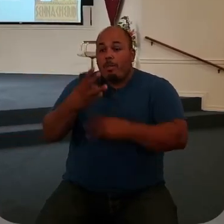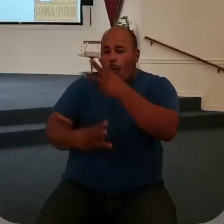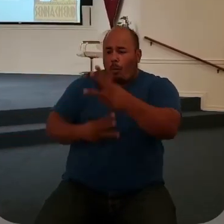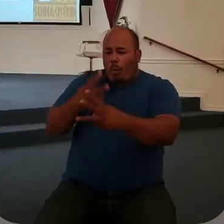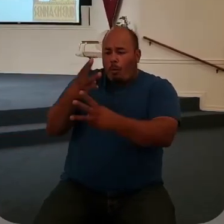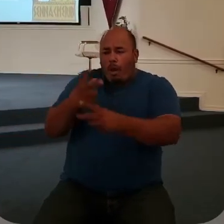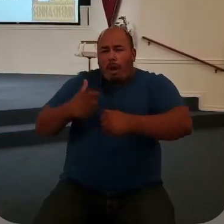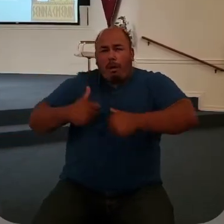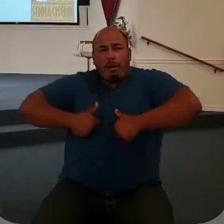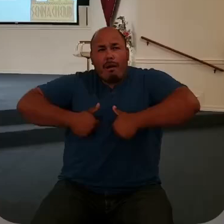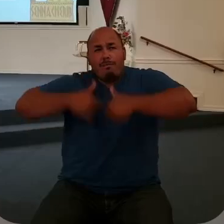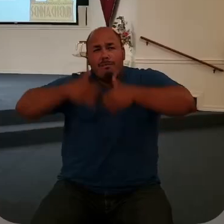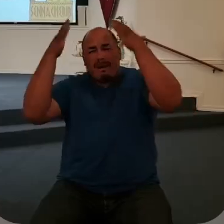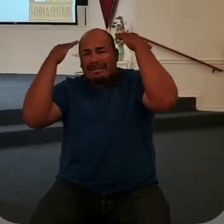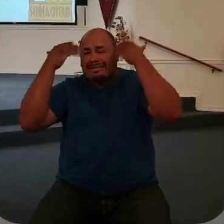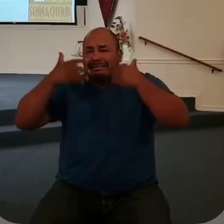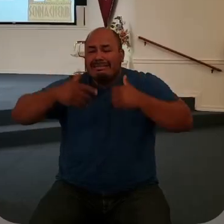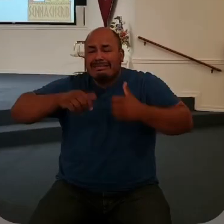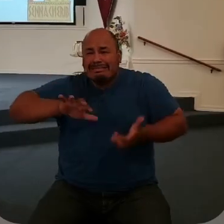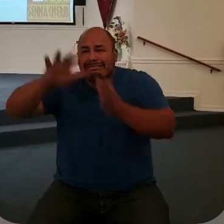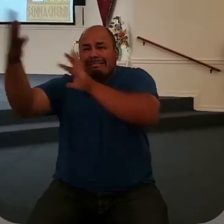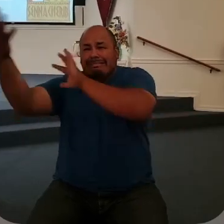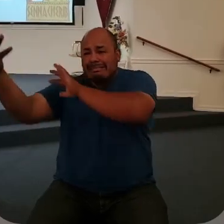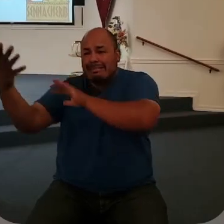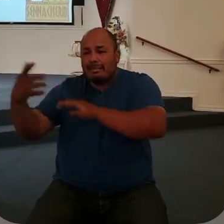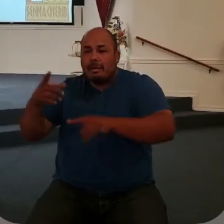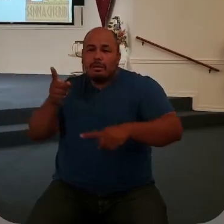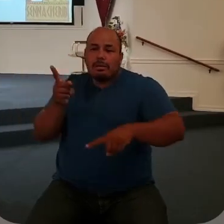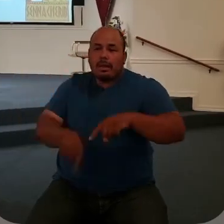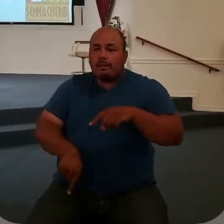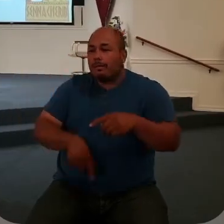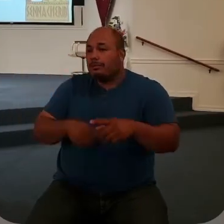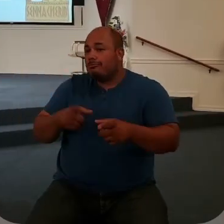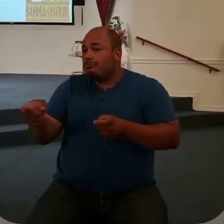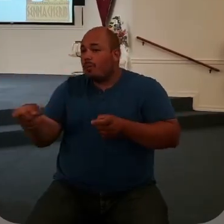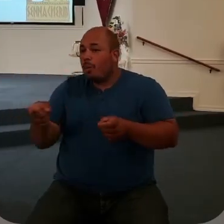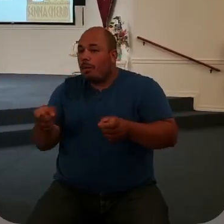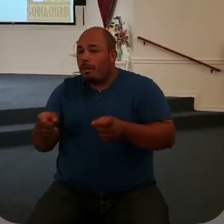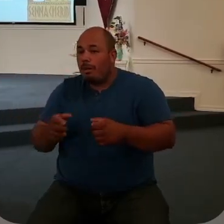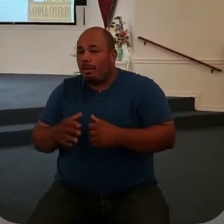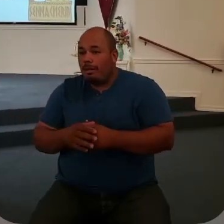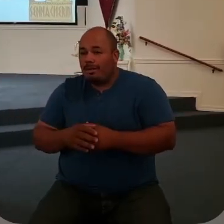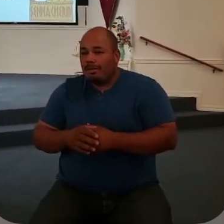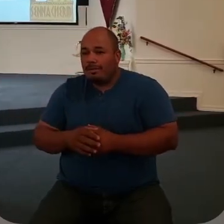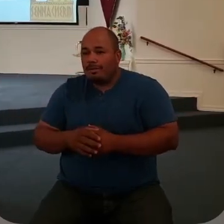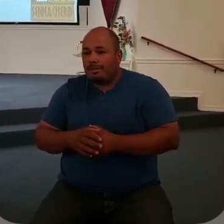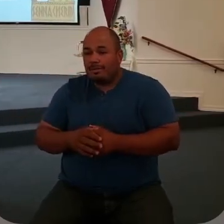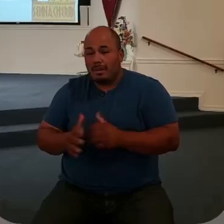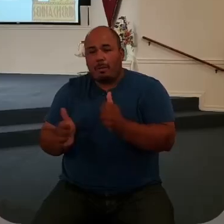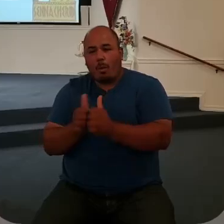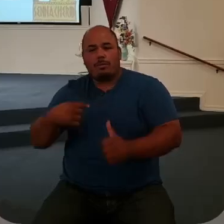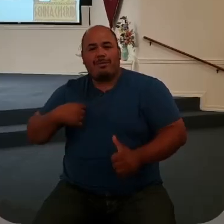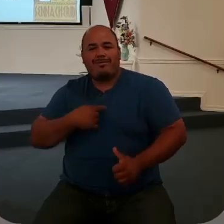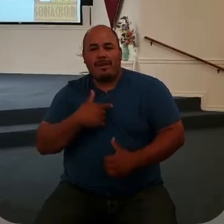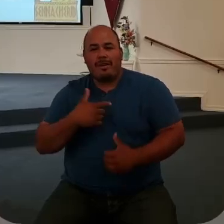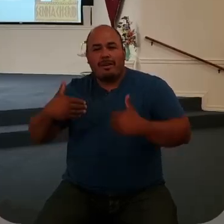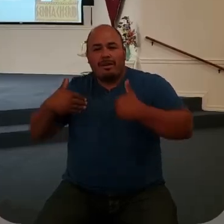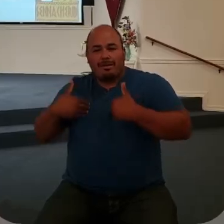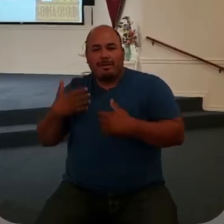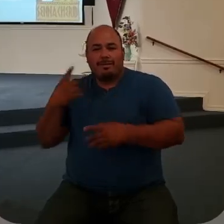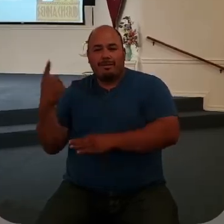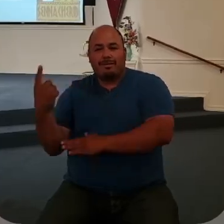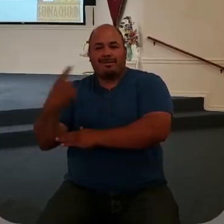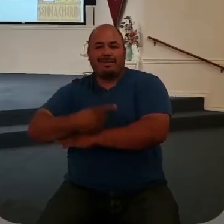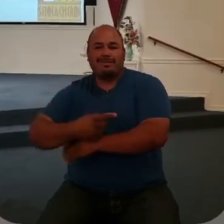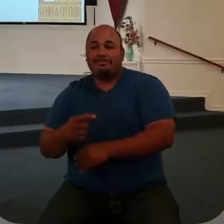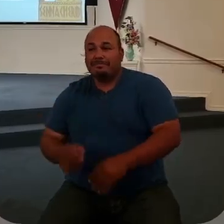down around you and there's not much you can do to stop it? Most of us have had days like that. Even the most faithful people, even